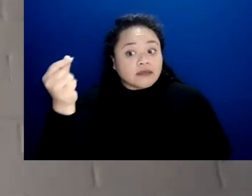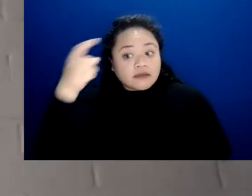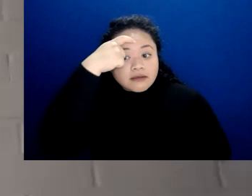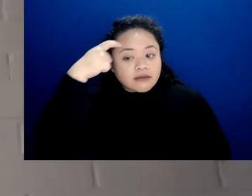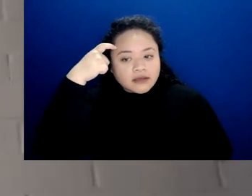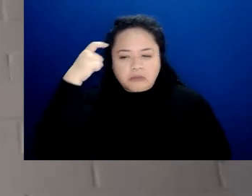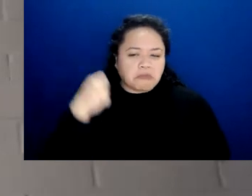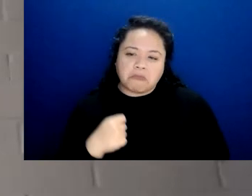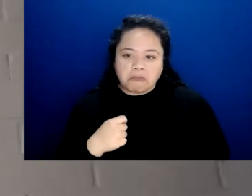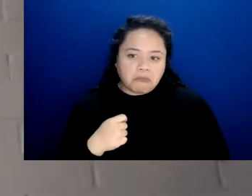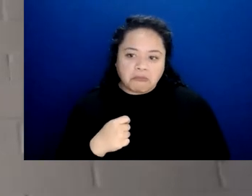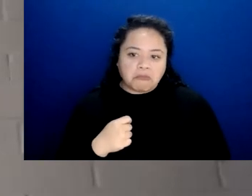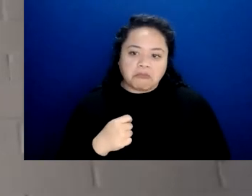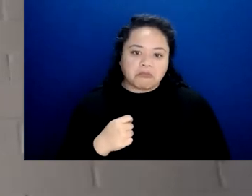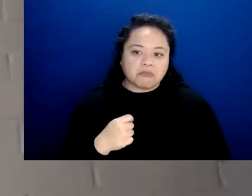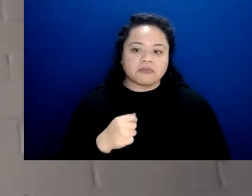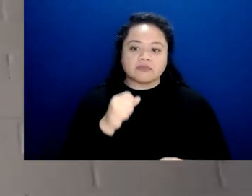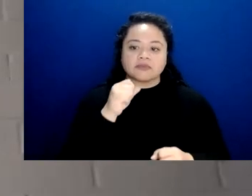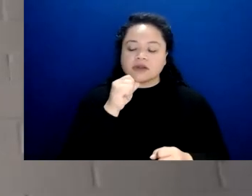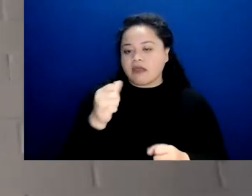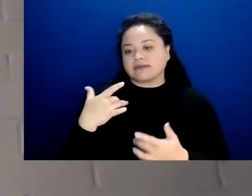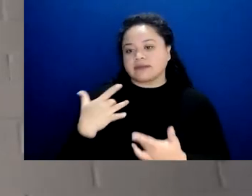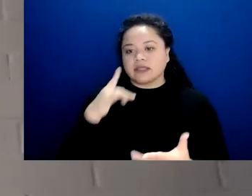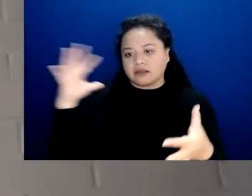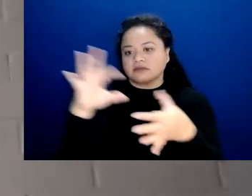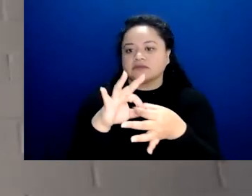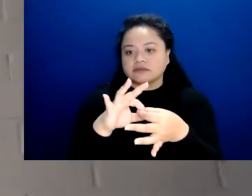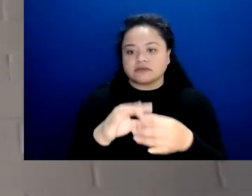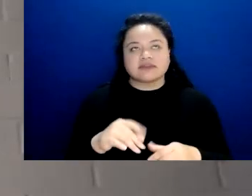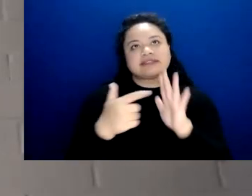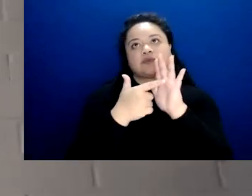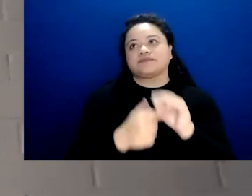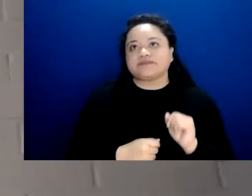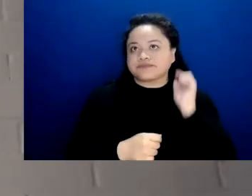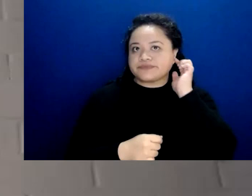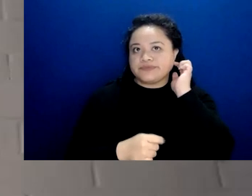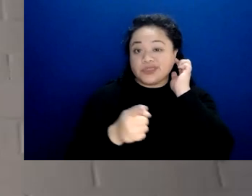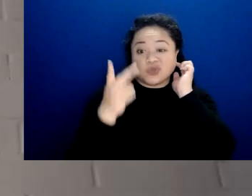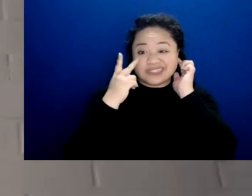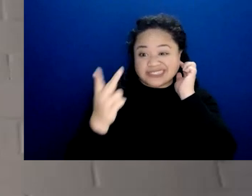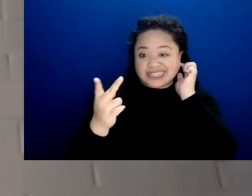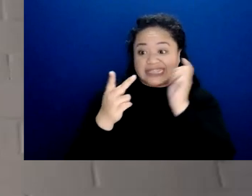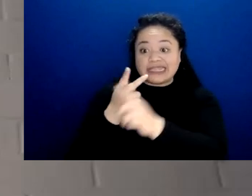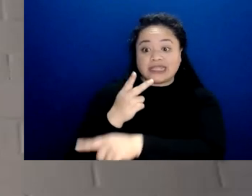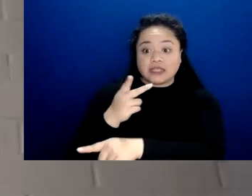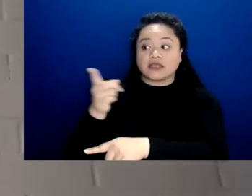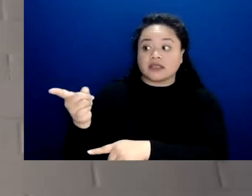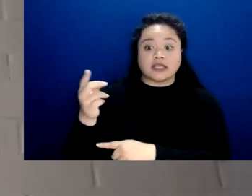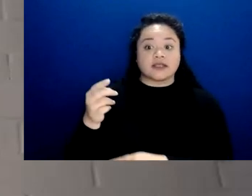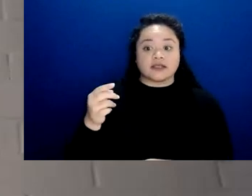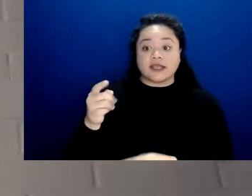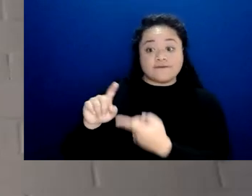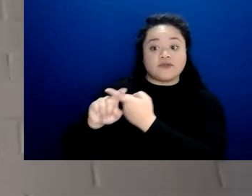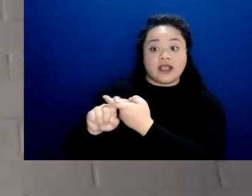I'll just use a general example, you seeing your friend, you know, on the basketball court on Tuesday and then